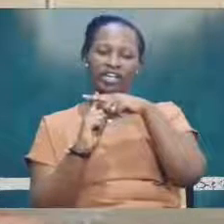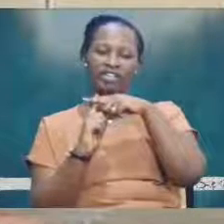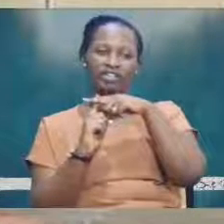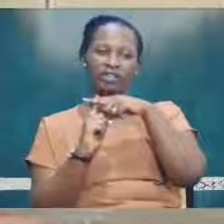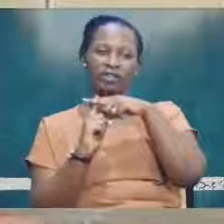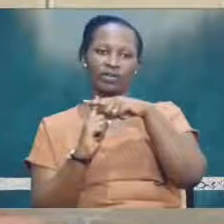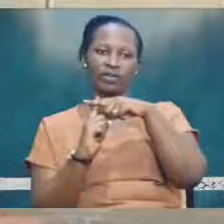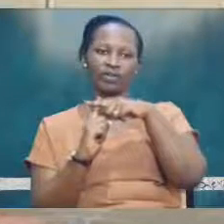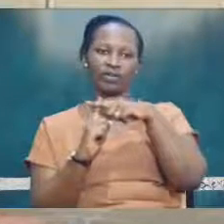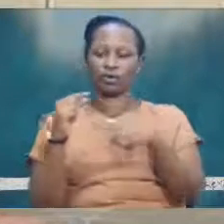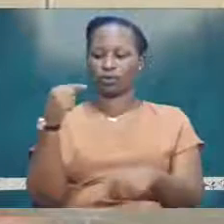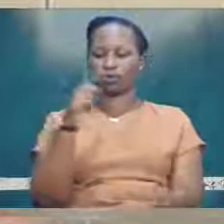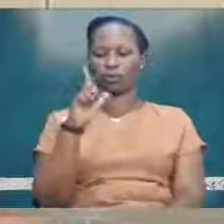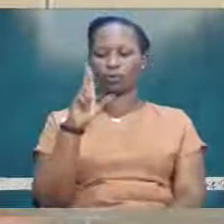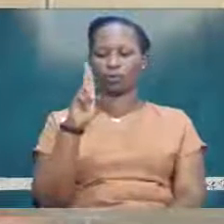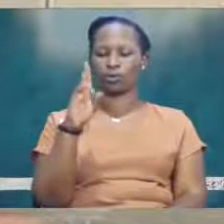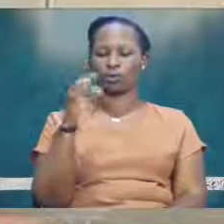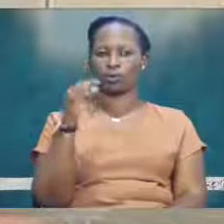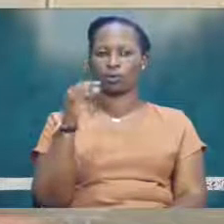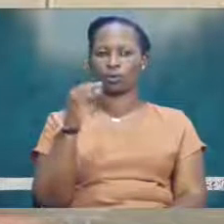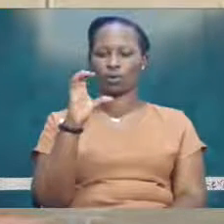plus glucose.